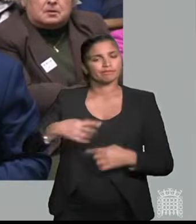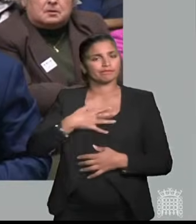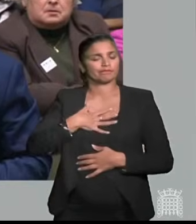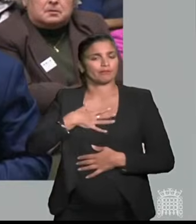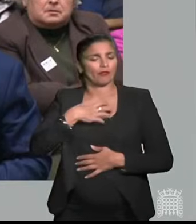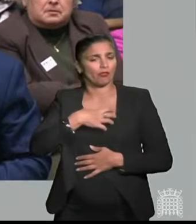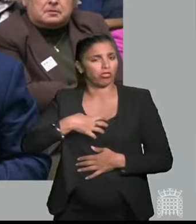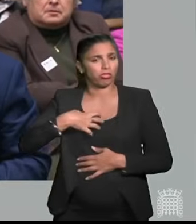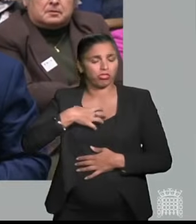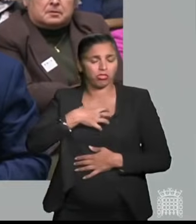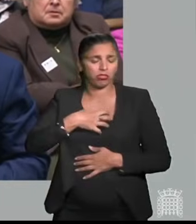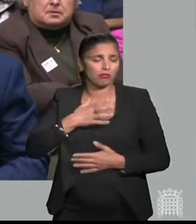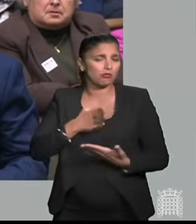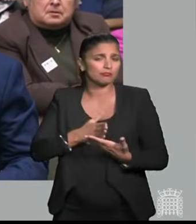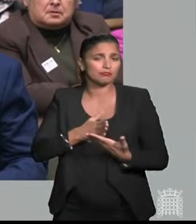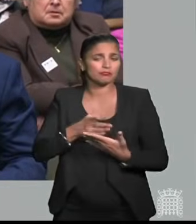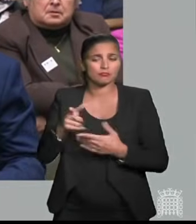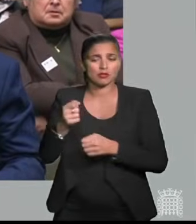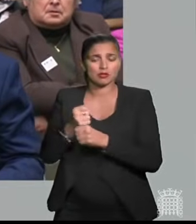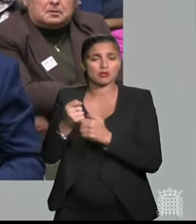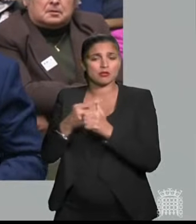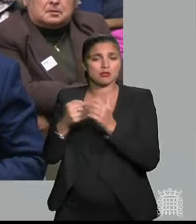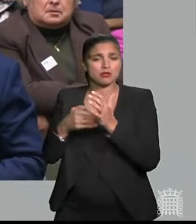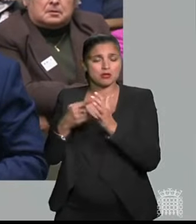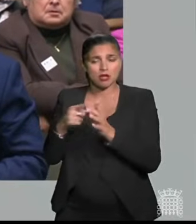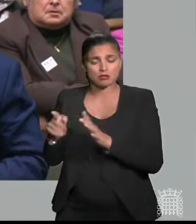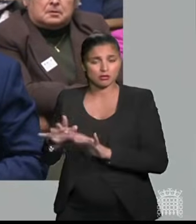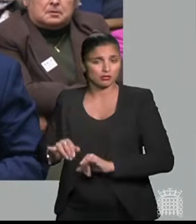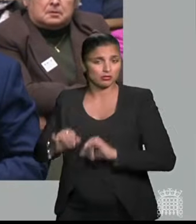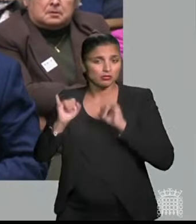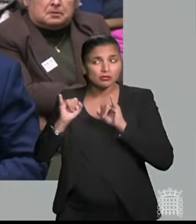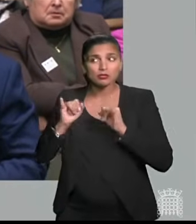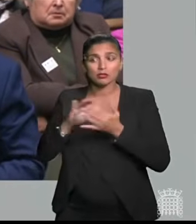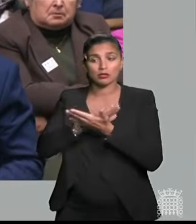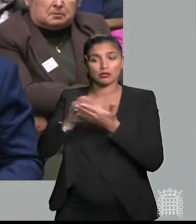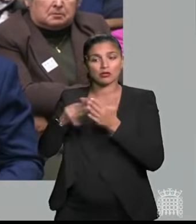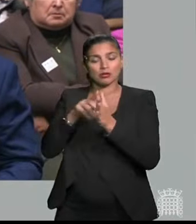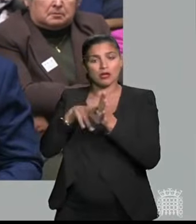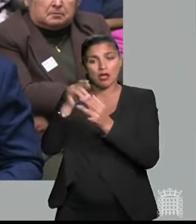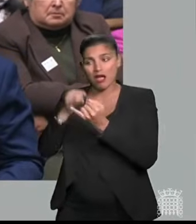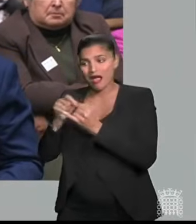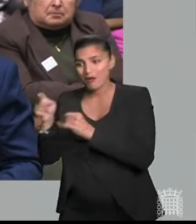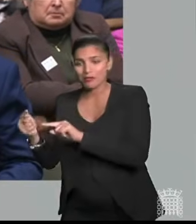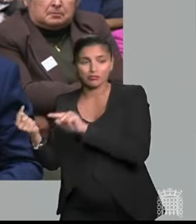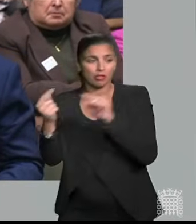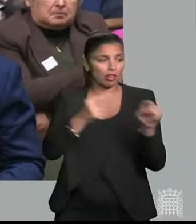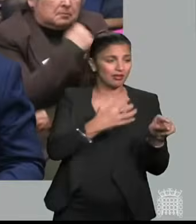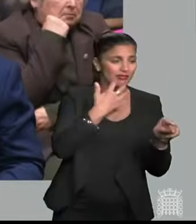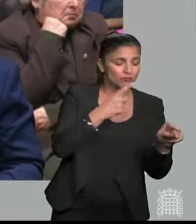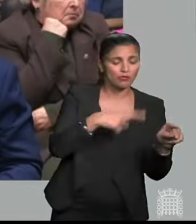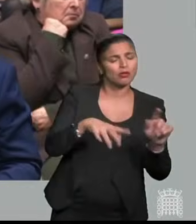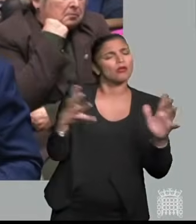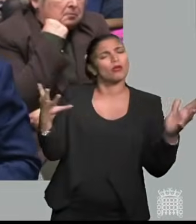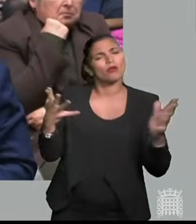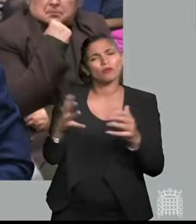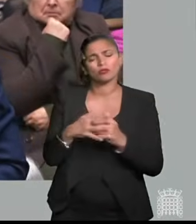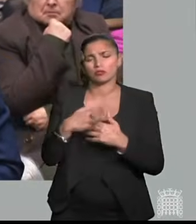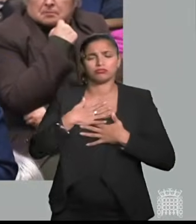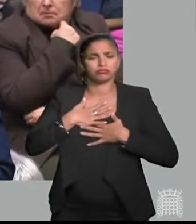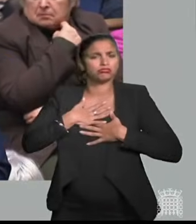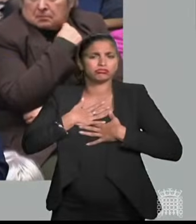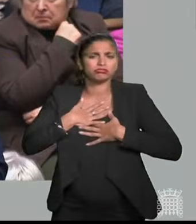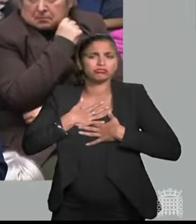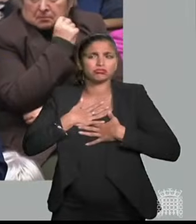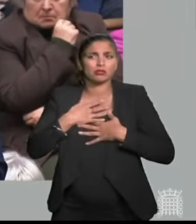condemn utterly the inhuman terrorism of Hamas. This should also be the case with any obscenities and war crimes carried out